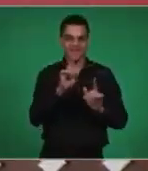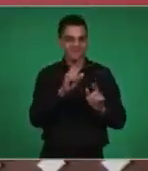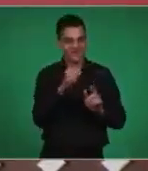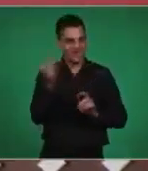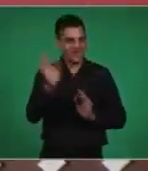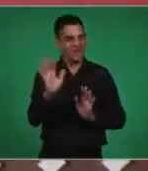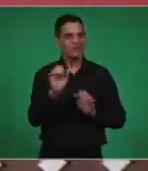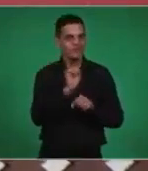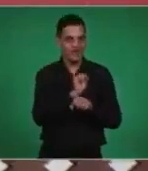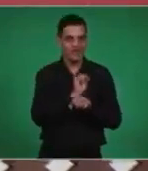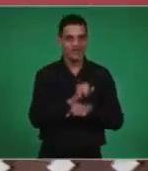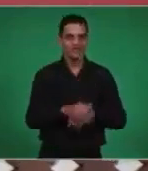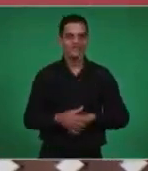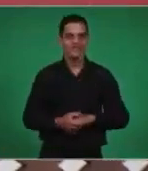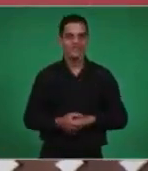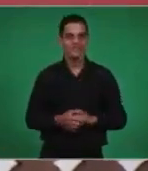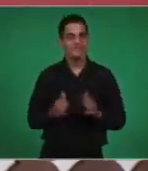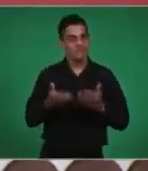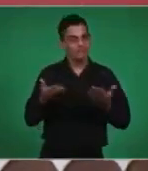away.